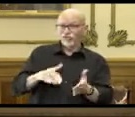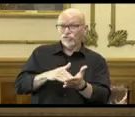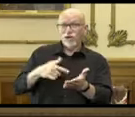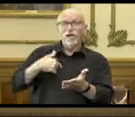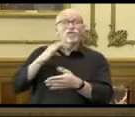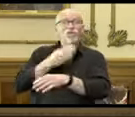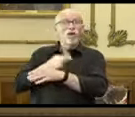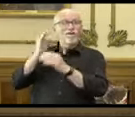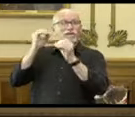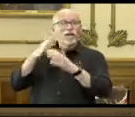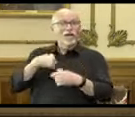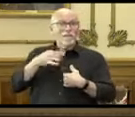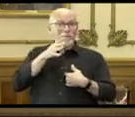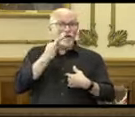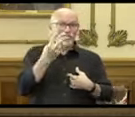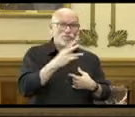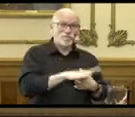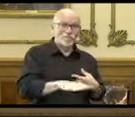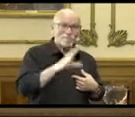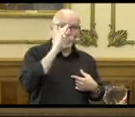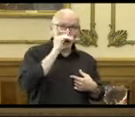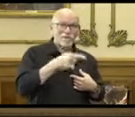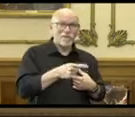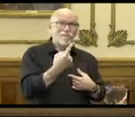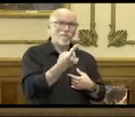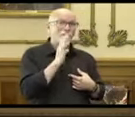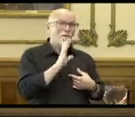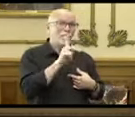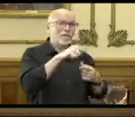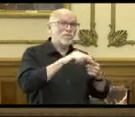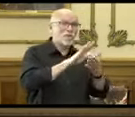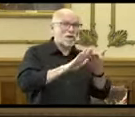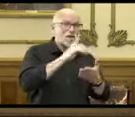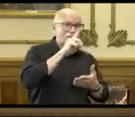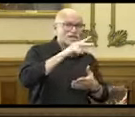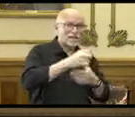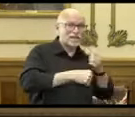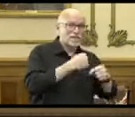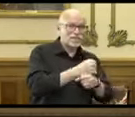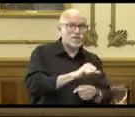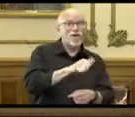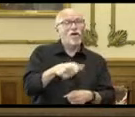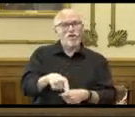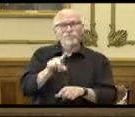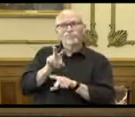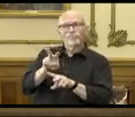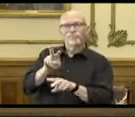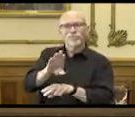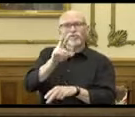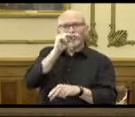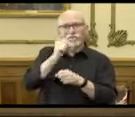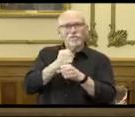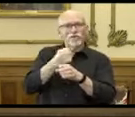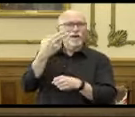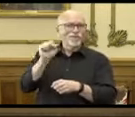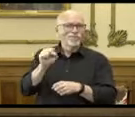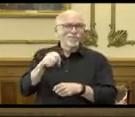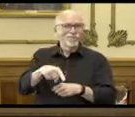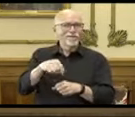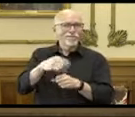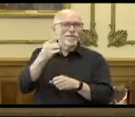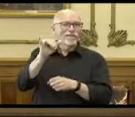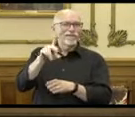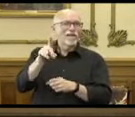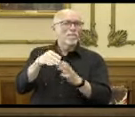and a mom of two boys, one heading back to an Indiana college campus for a second year, and the other looking forward to his freshman year of high school at one of